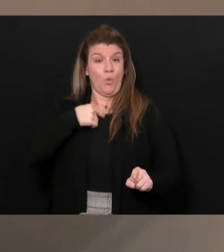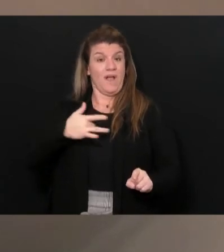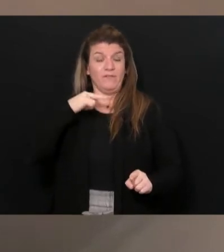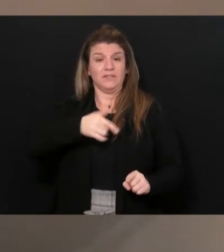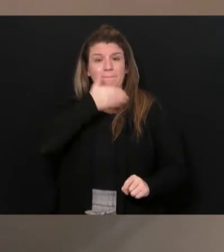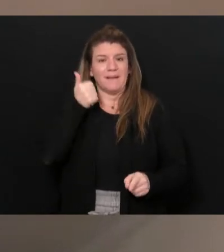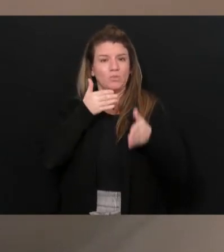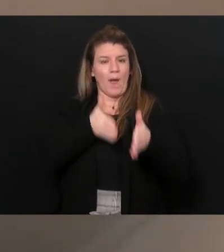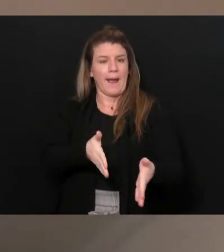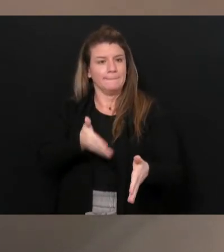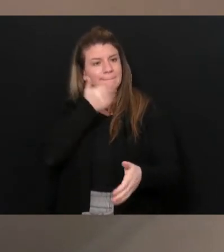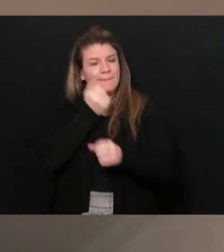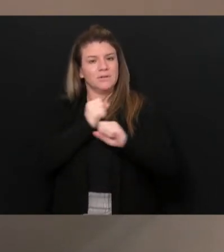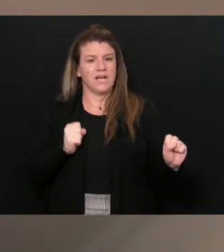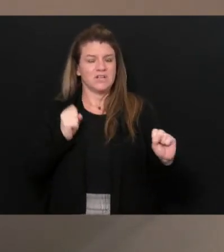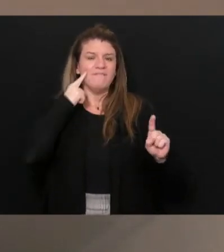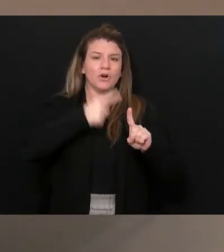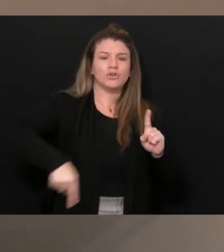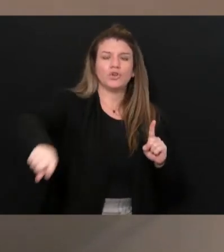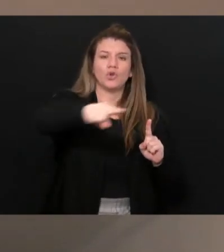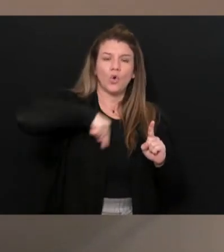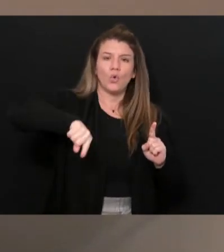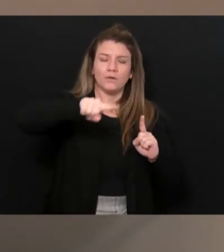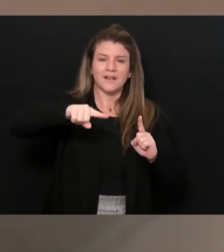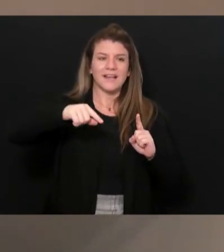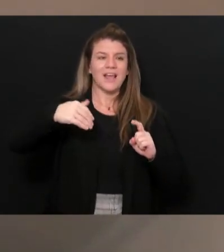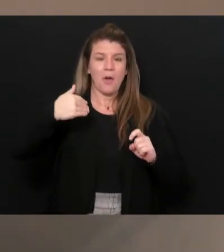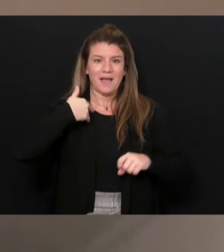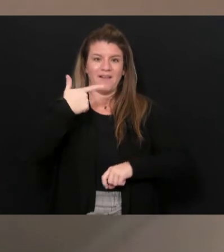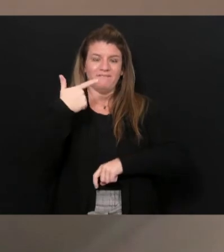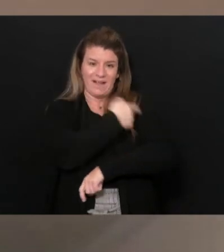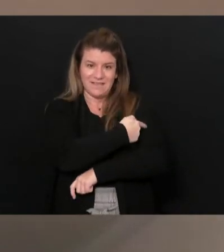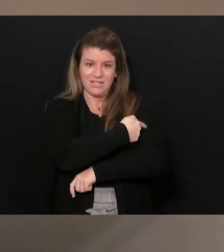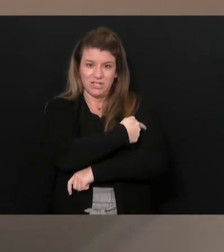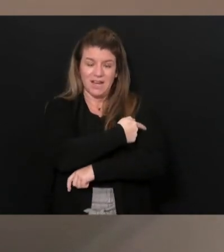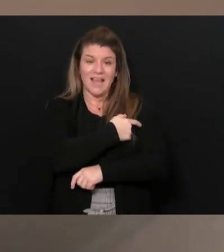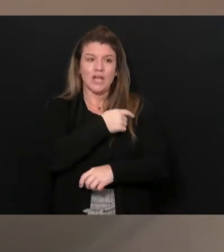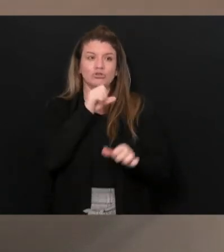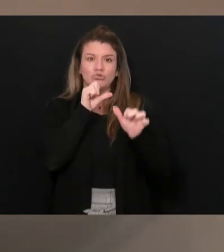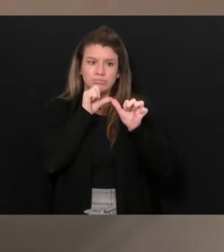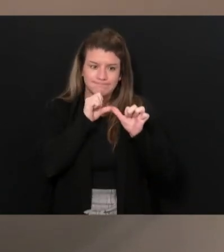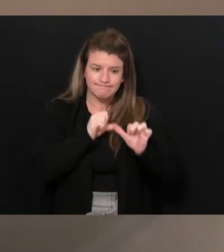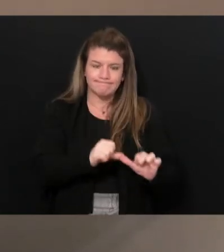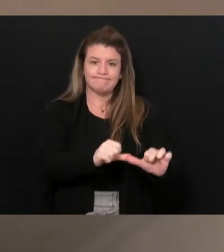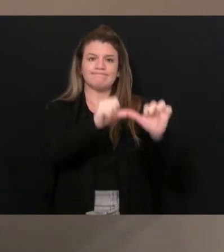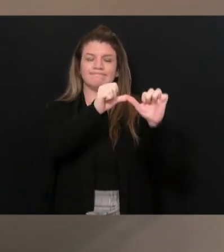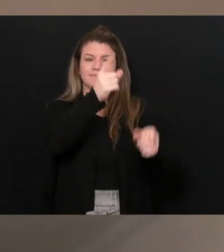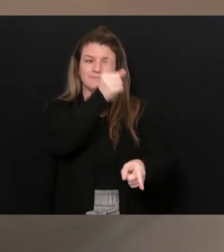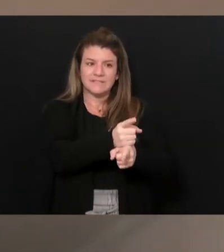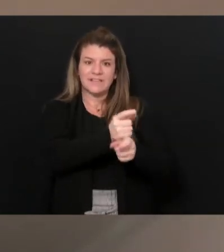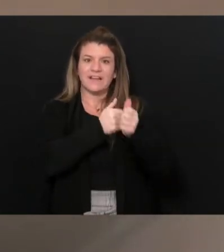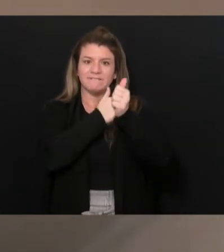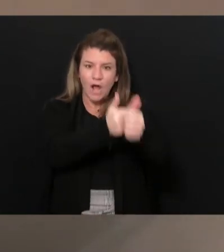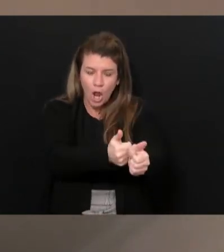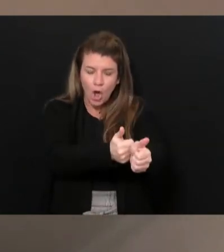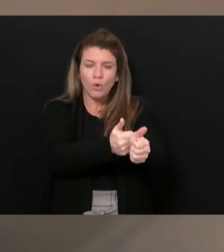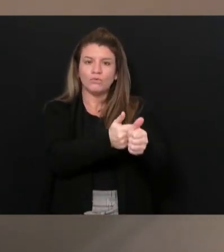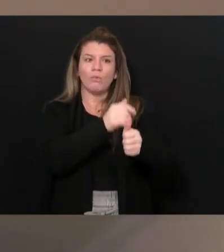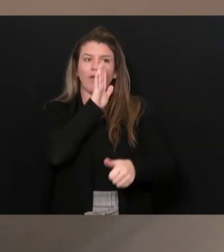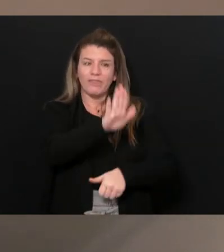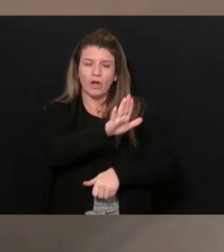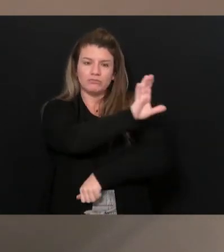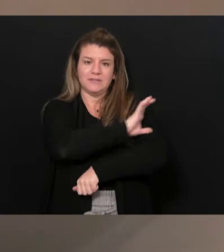and the best protection for each one of our citizens who gets vaccinated, is to stay exactly true to what the